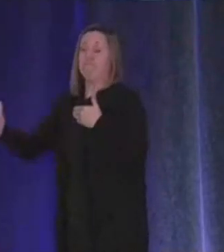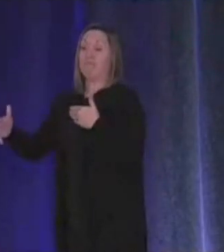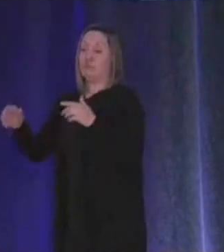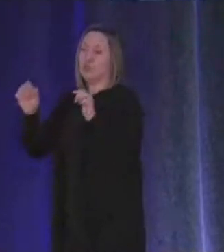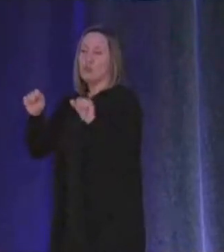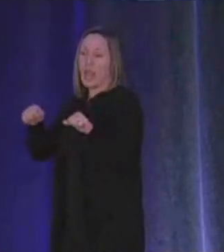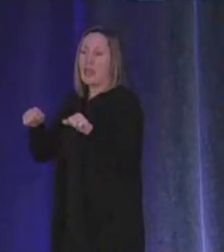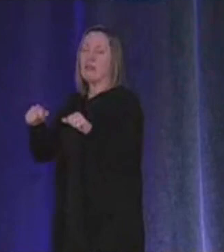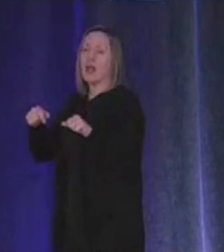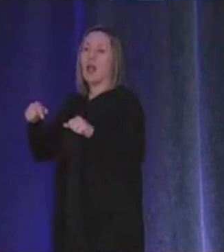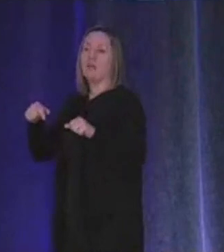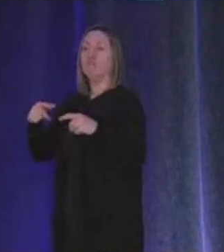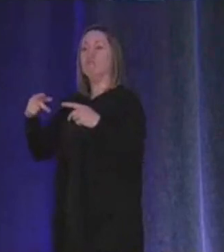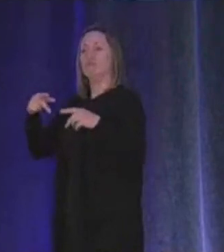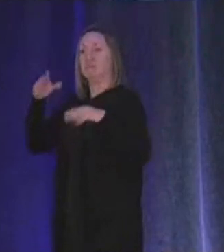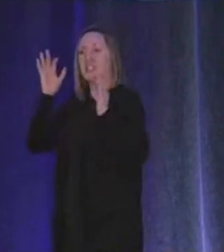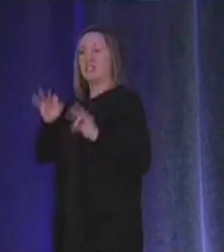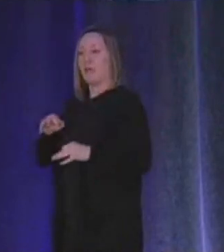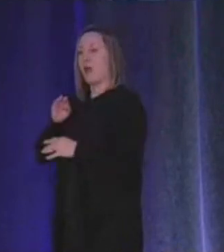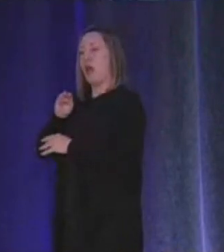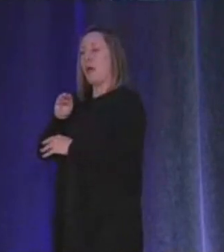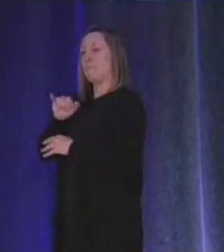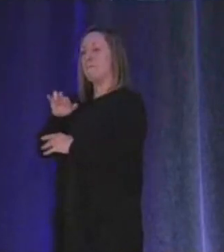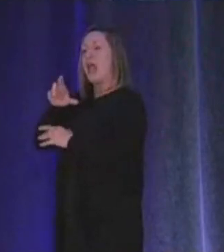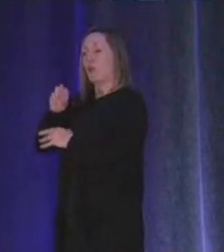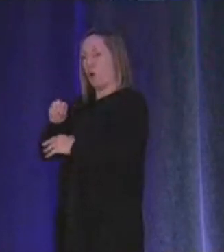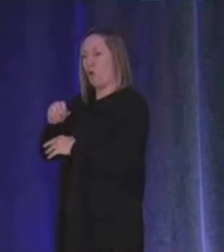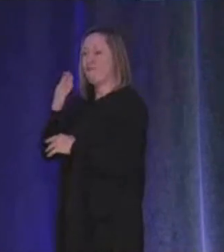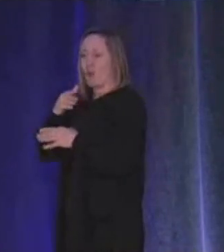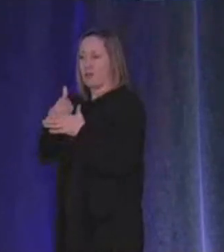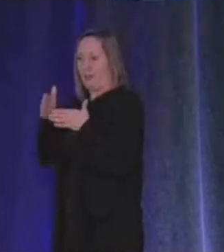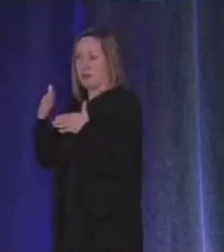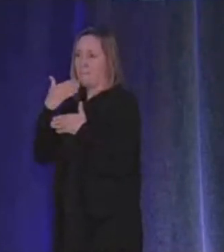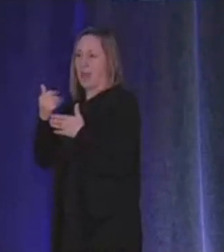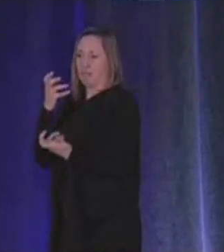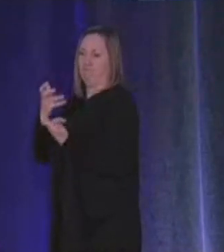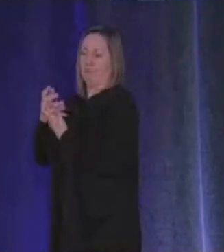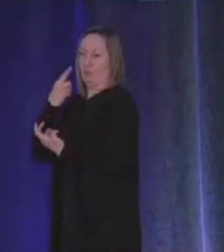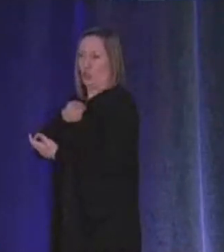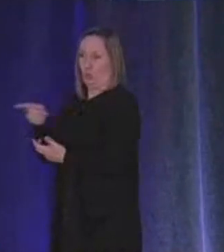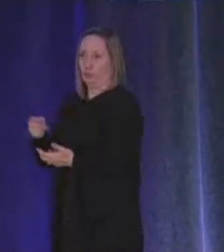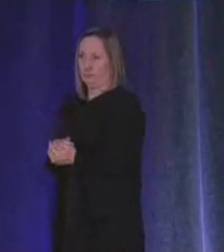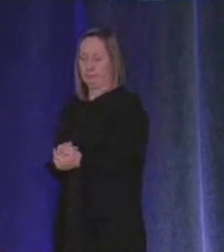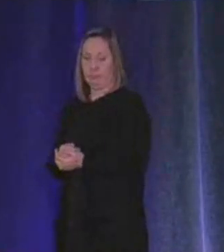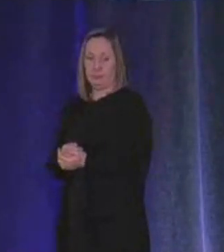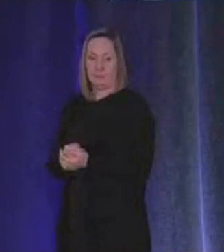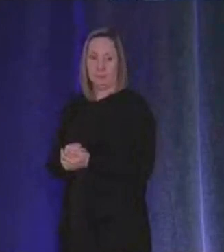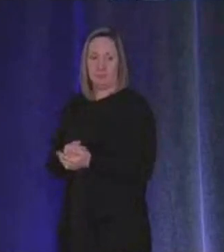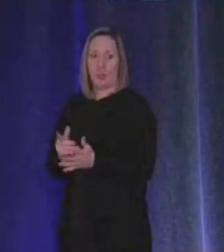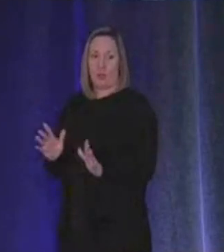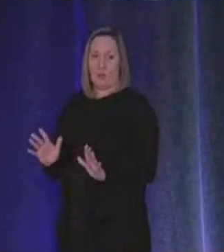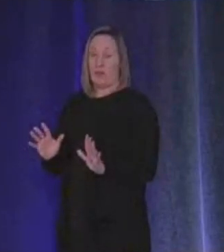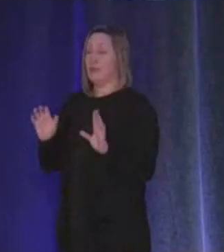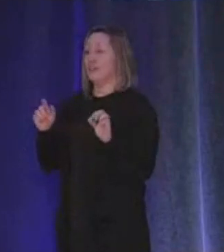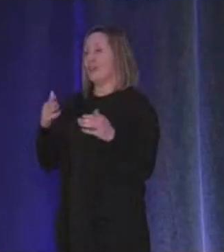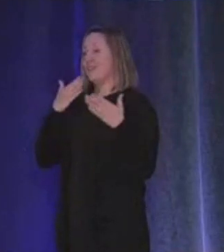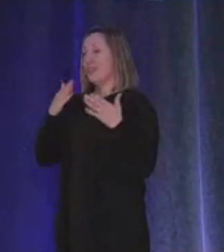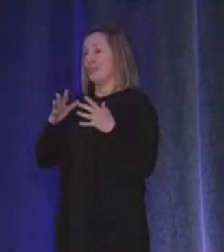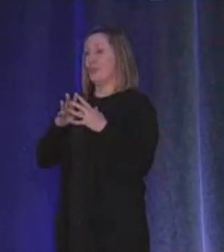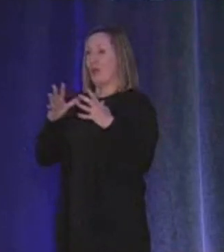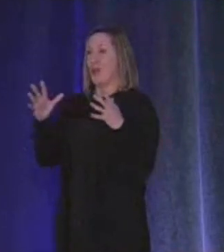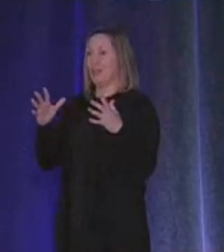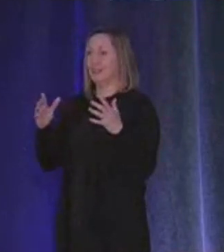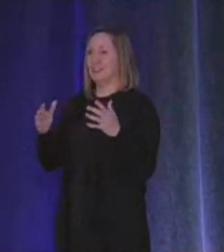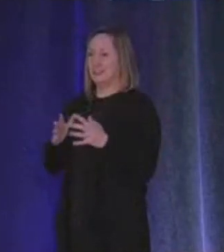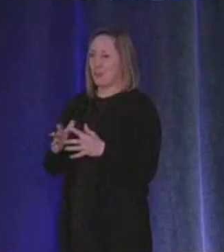you can then determine if the micro front end is really the best solution for you. Okay. Thank you all